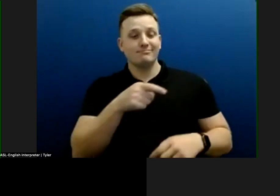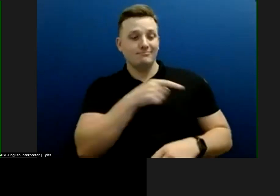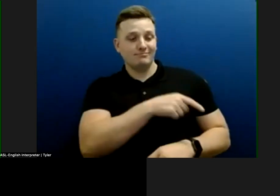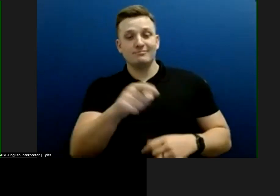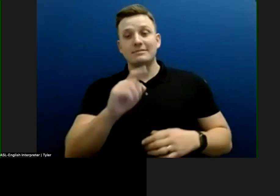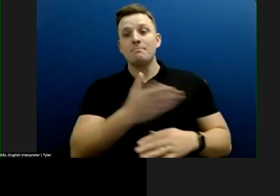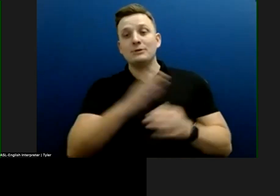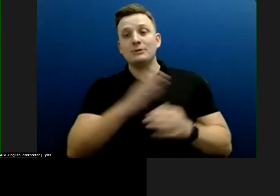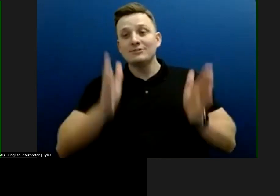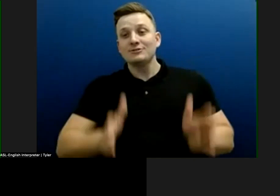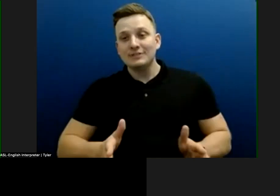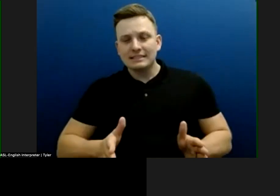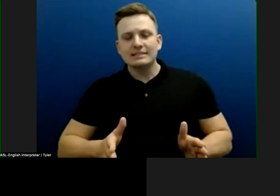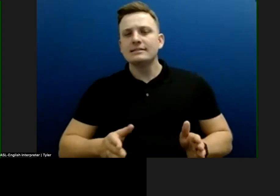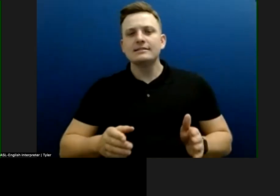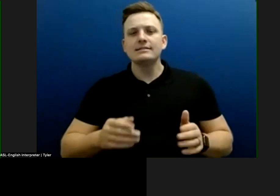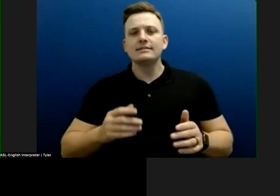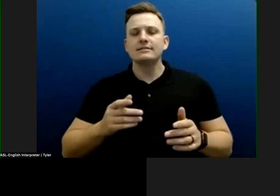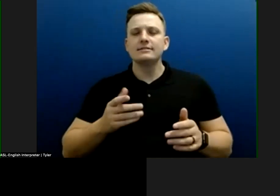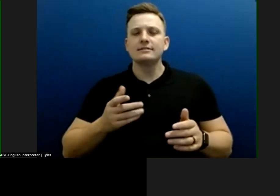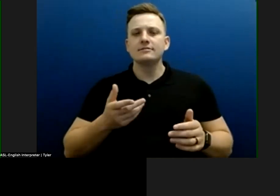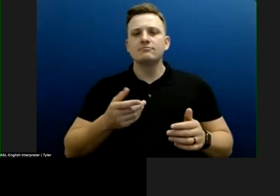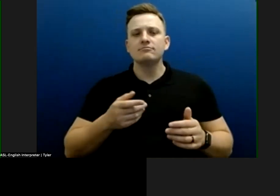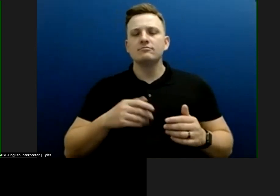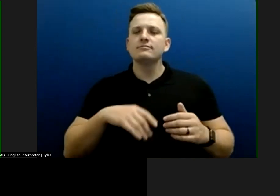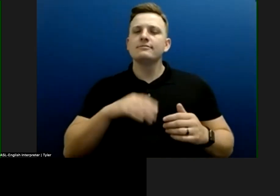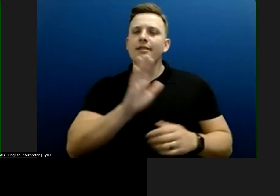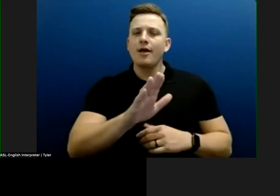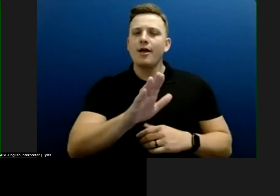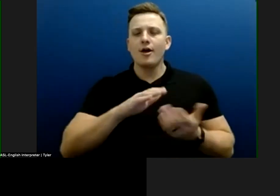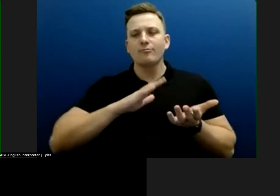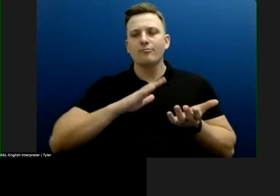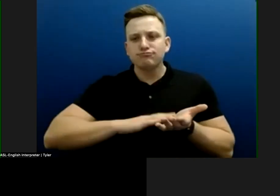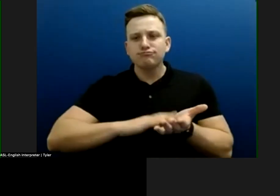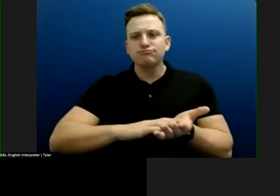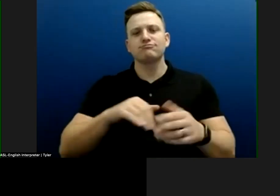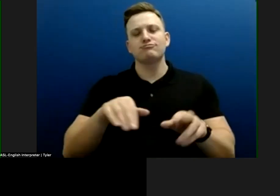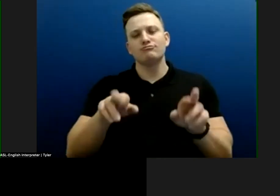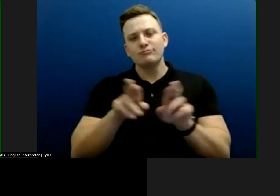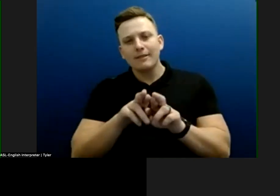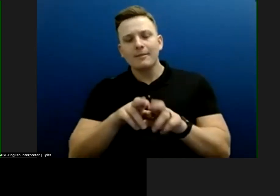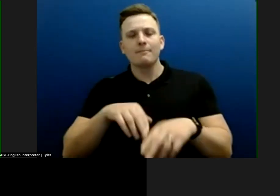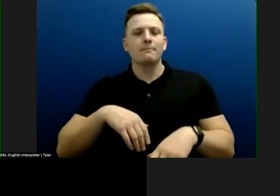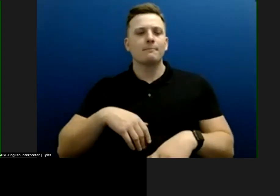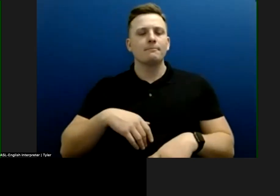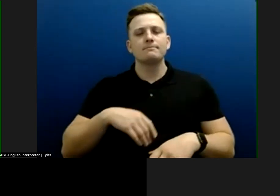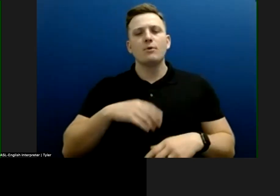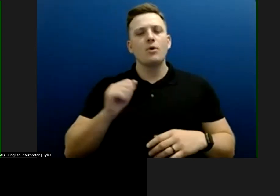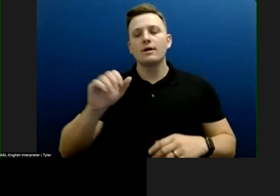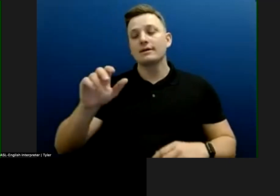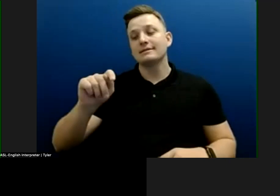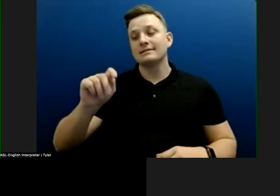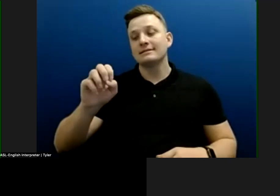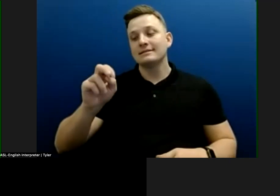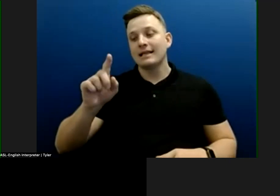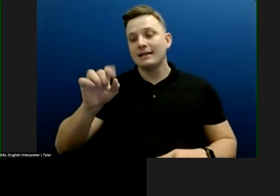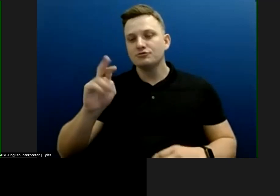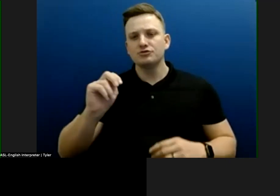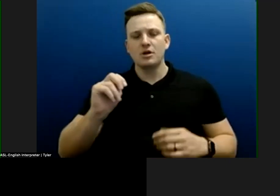interaction? What could we say about rhythm? What could we say about tension,